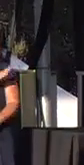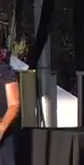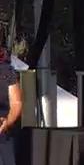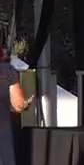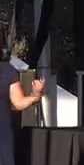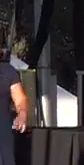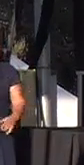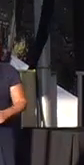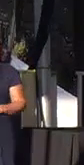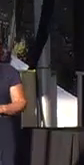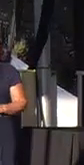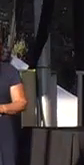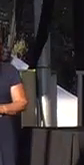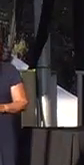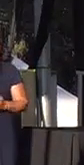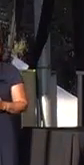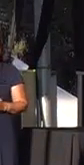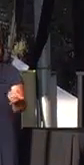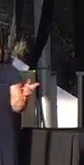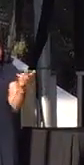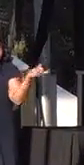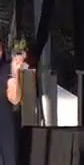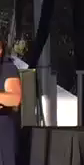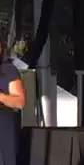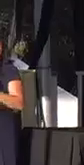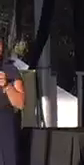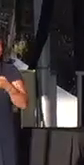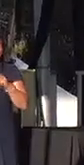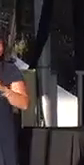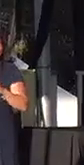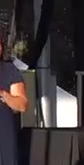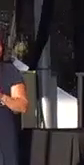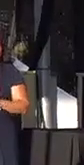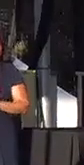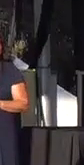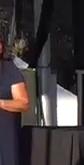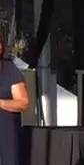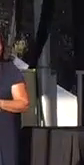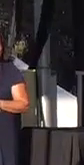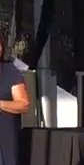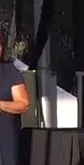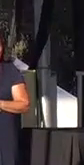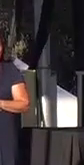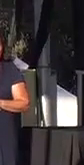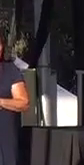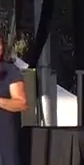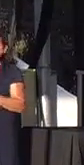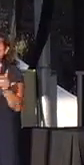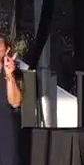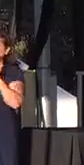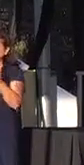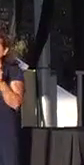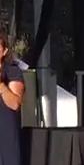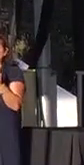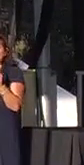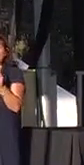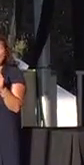happened. Gun reform is a problem until those who are opposing the